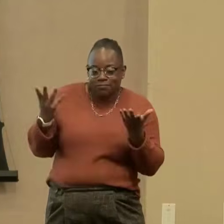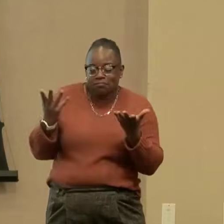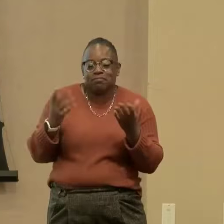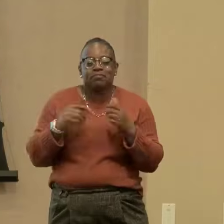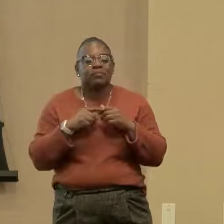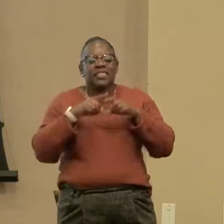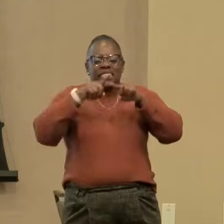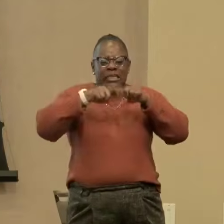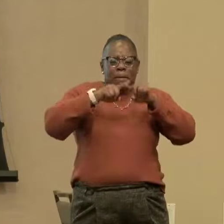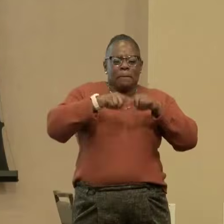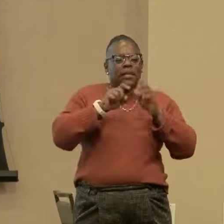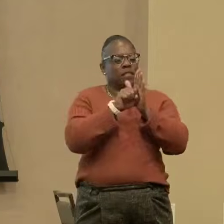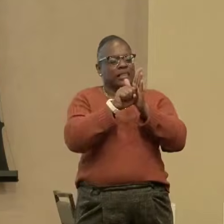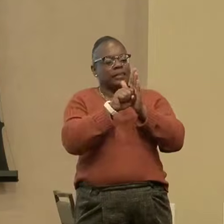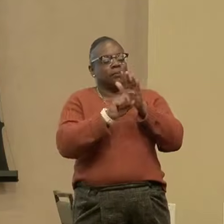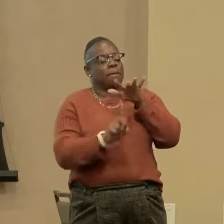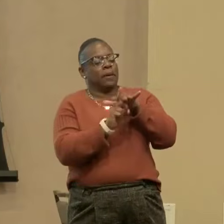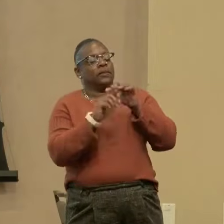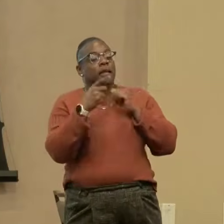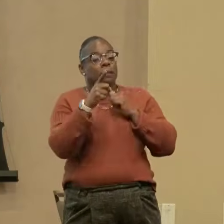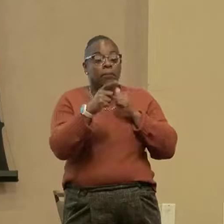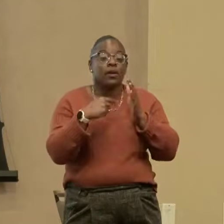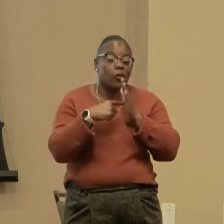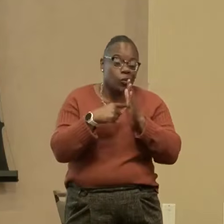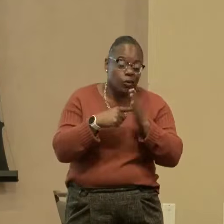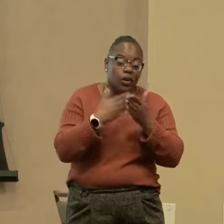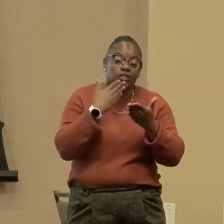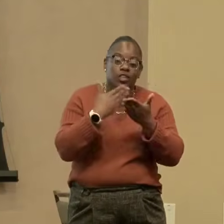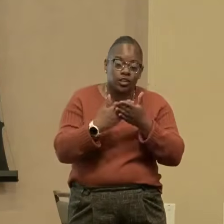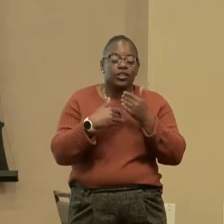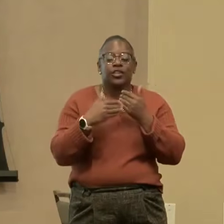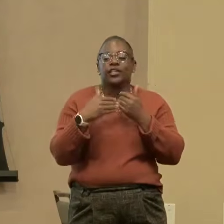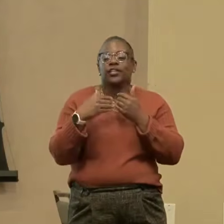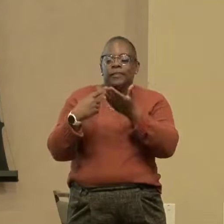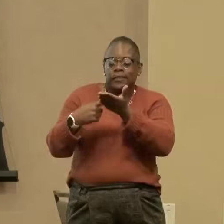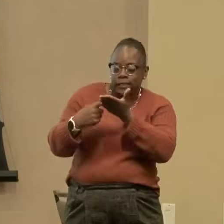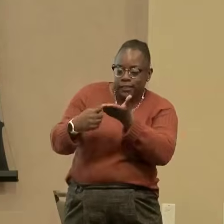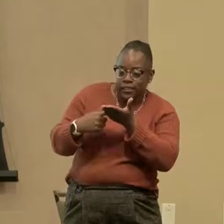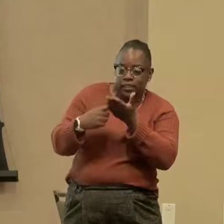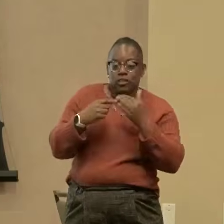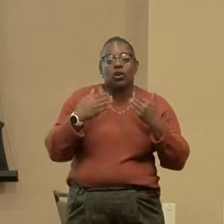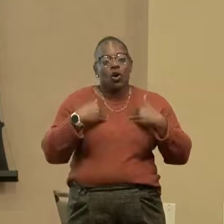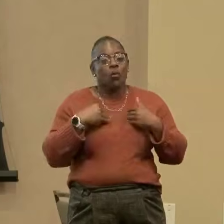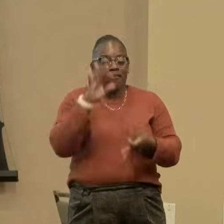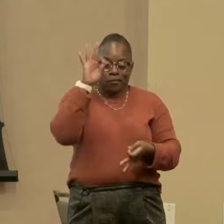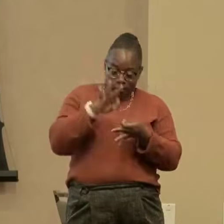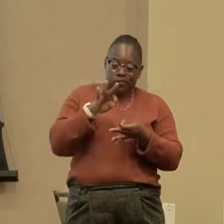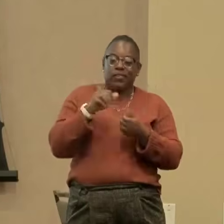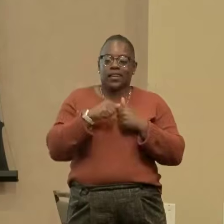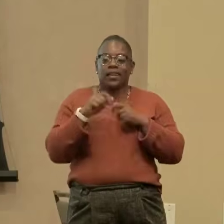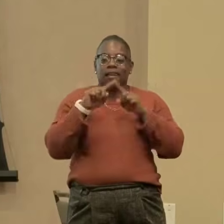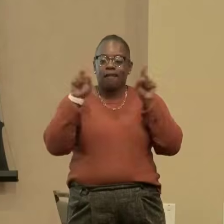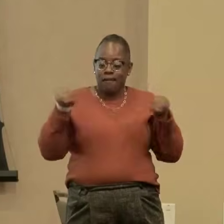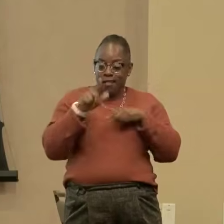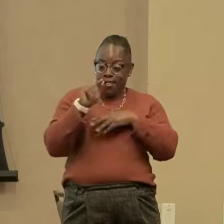depends on what the symptom is exactly, but it does require a good, healthy discussion with the clinician. There's not going to be a perfect lab test unless your lupus